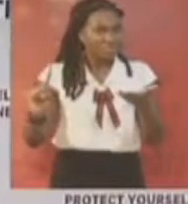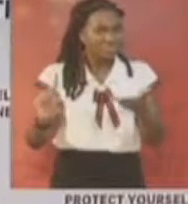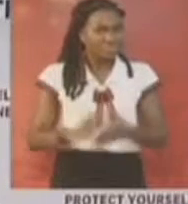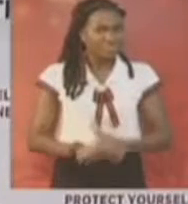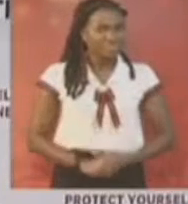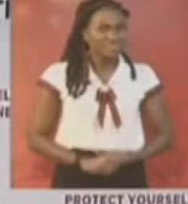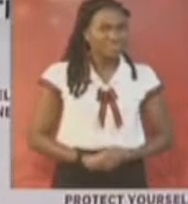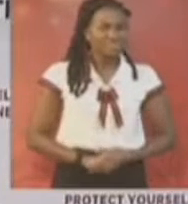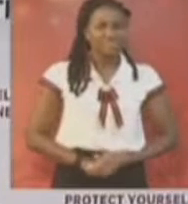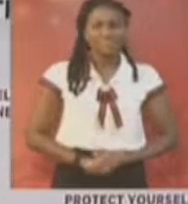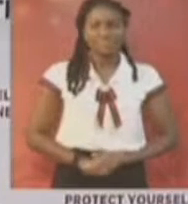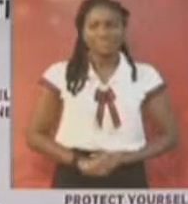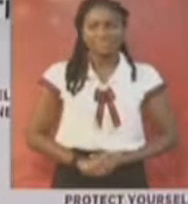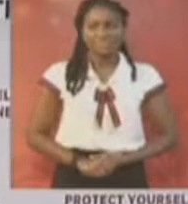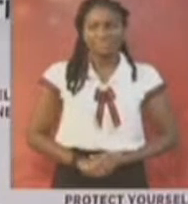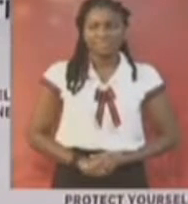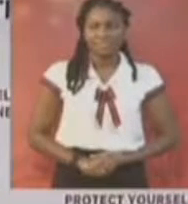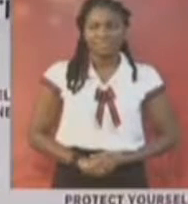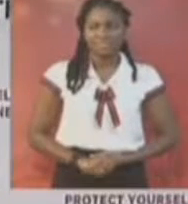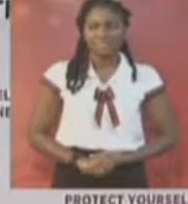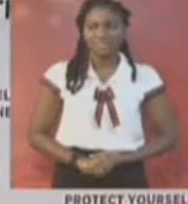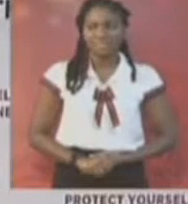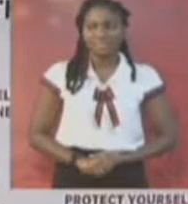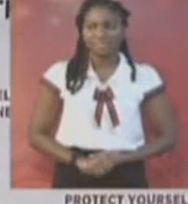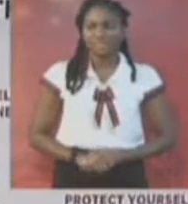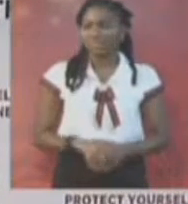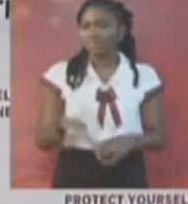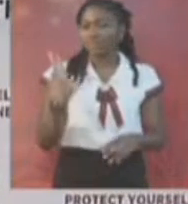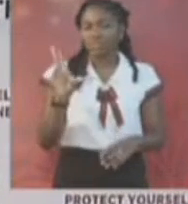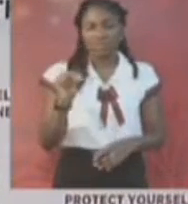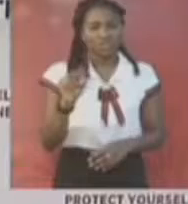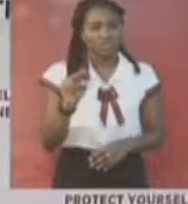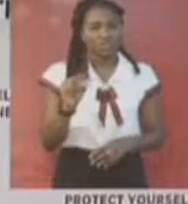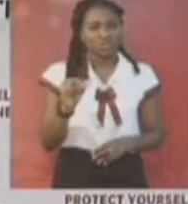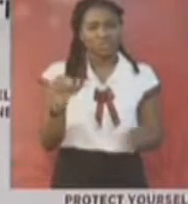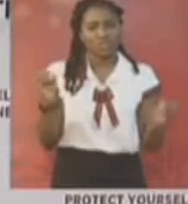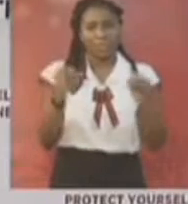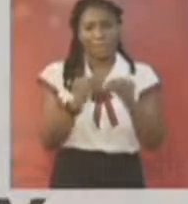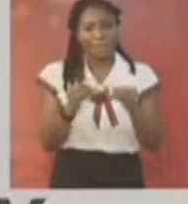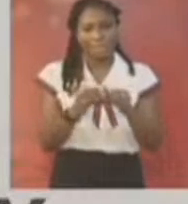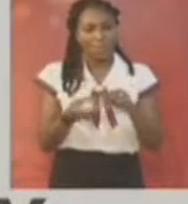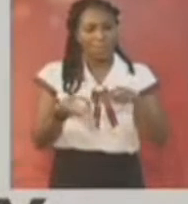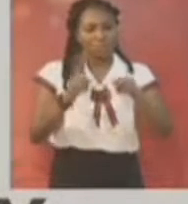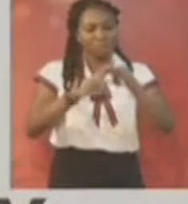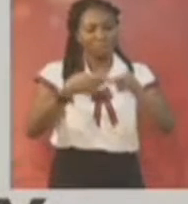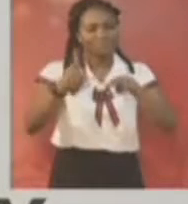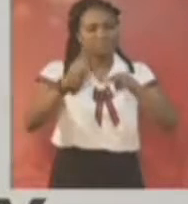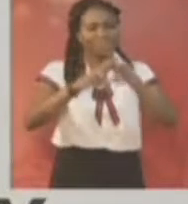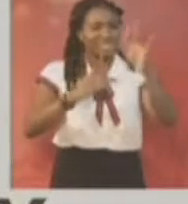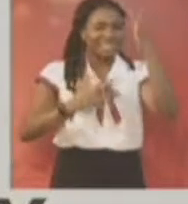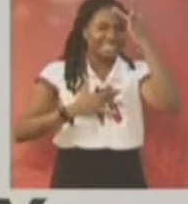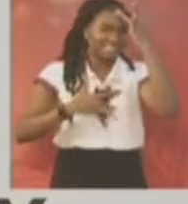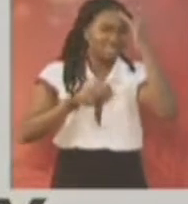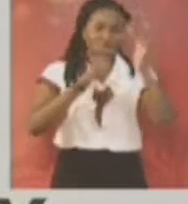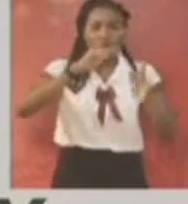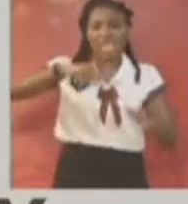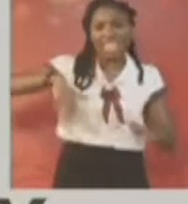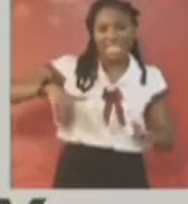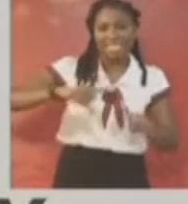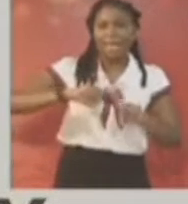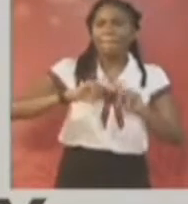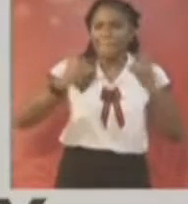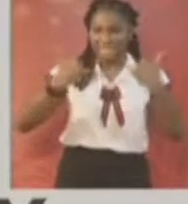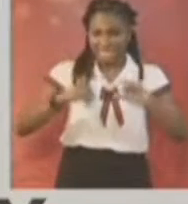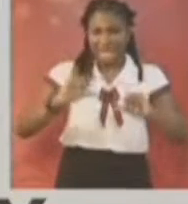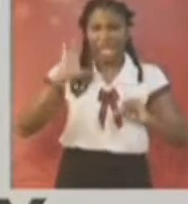Okay, I'm guessing there's only one question in that case. There haven't been any additional new cases reported to us yet, but we will remain in